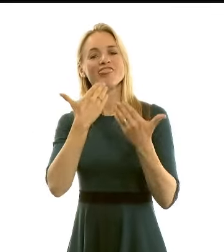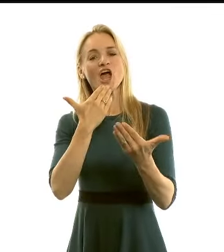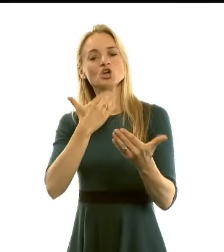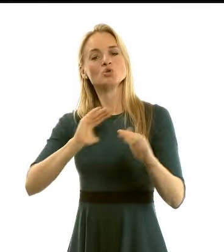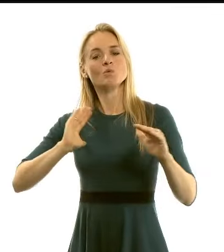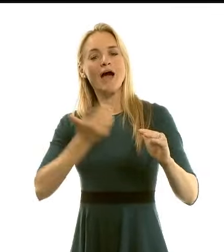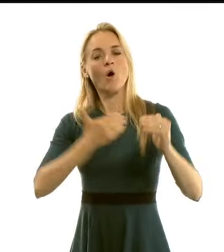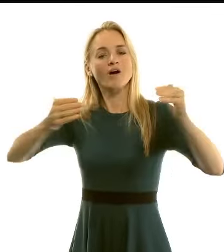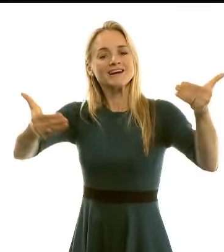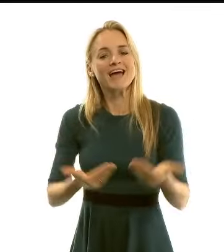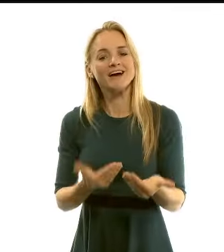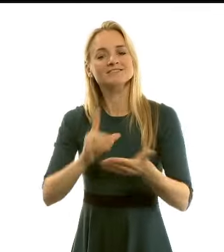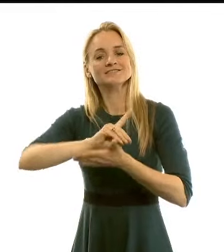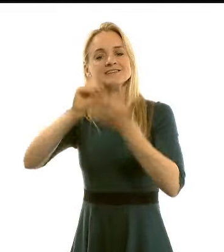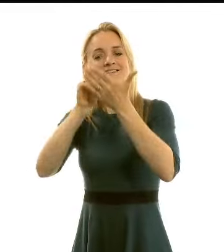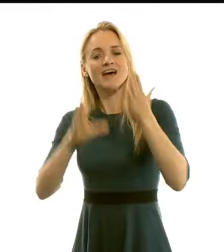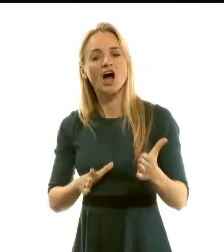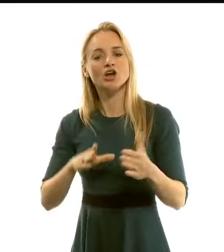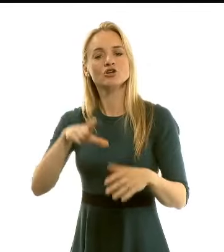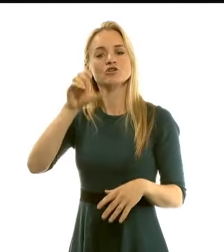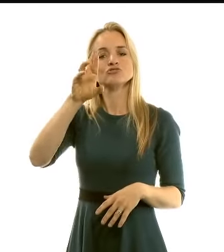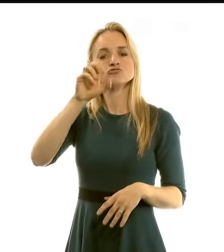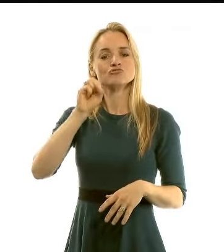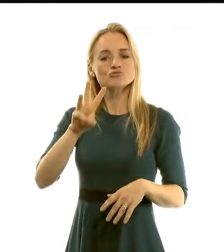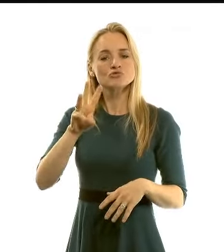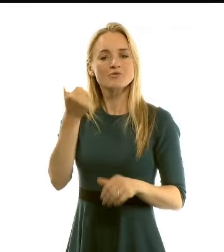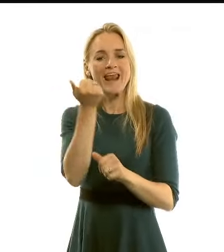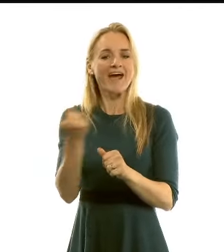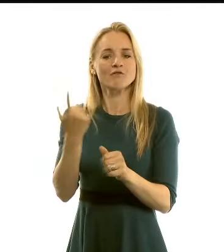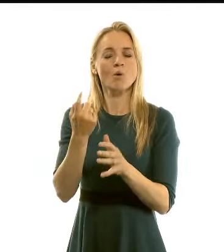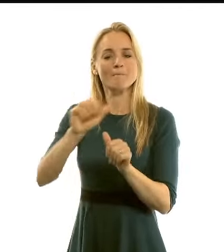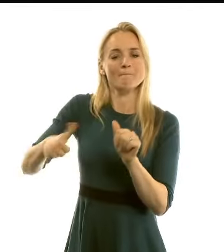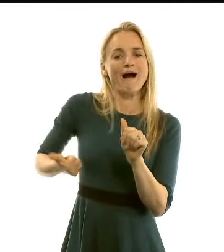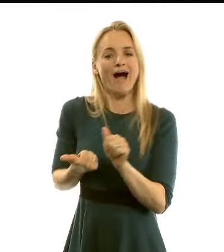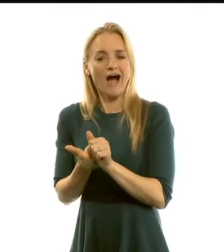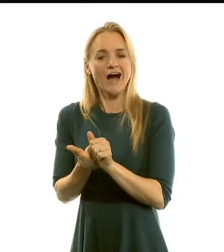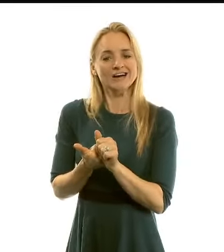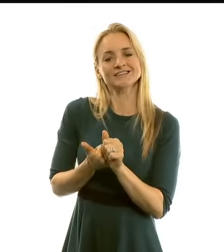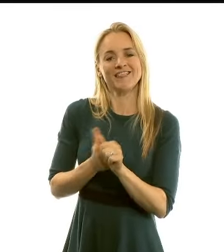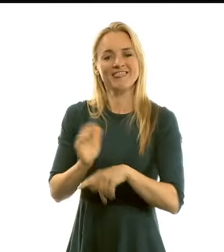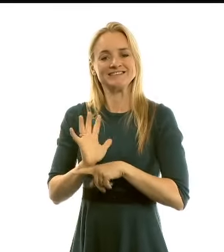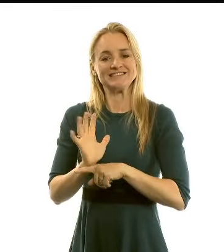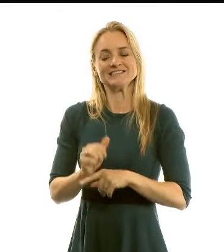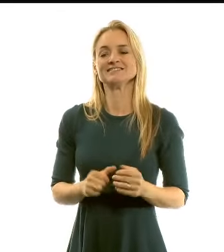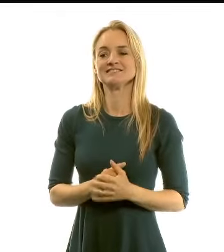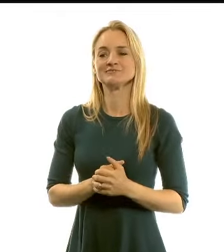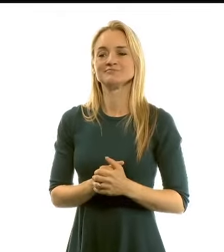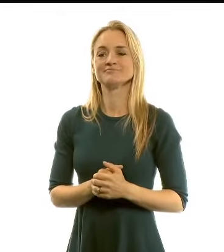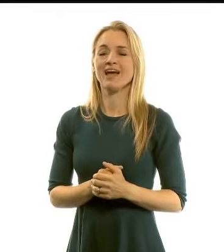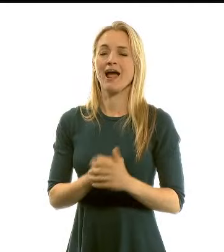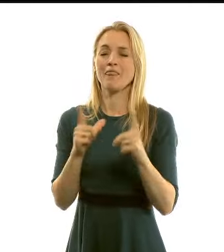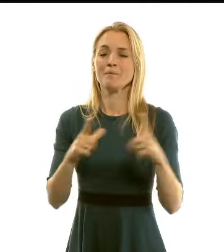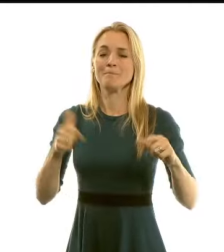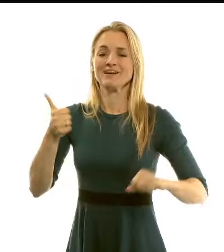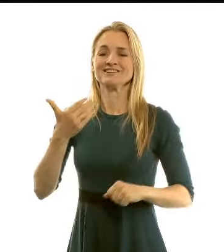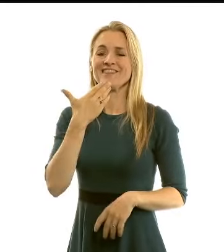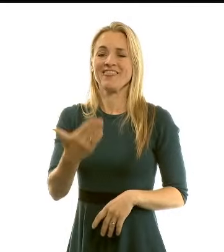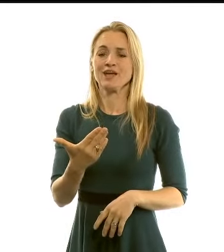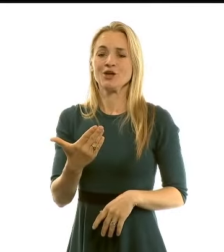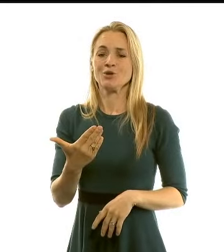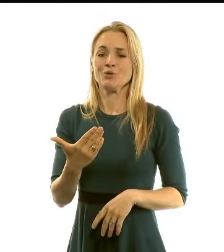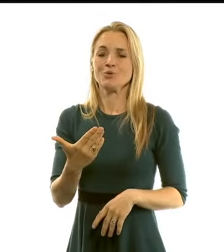crew, everyone at LEGO House, and behind the scenes as well. And of course, the biggest thank you of all to the most important presents.